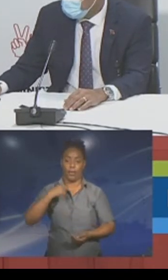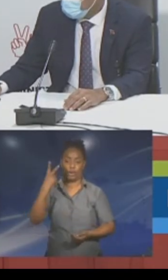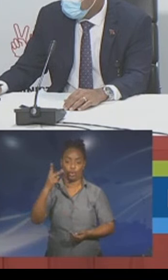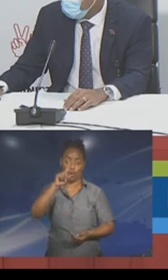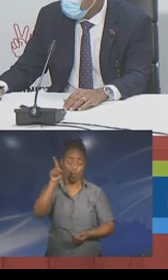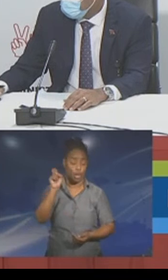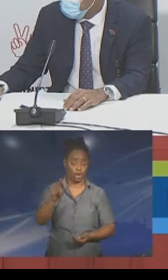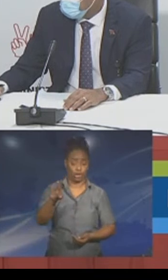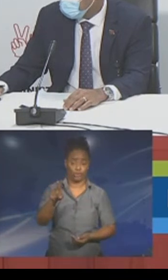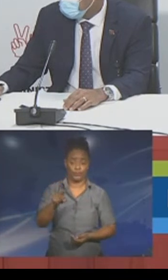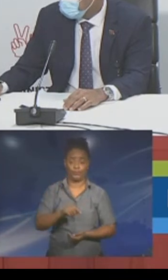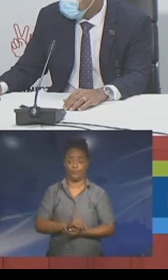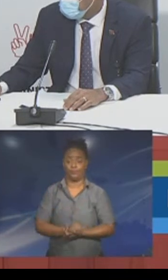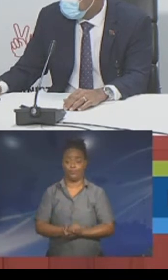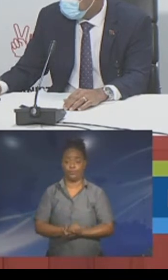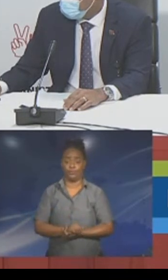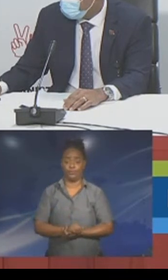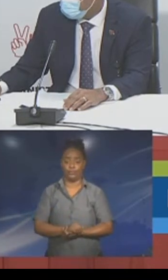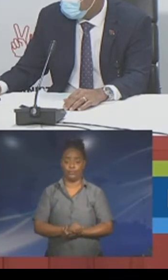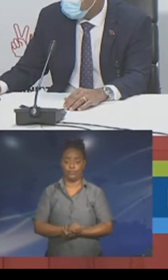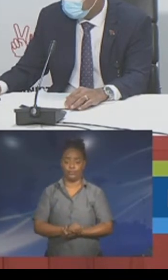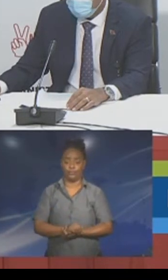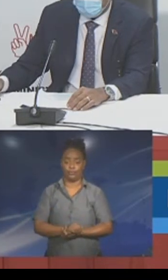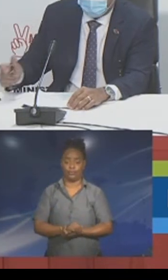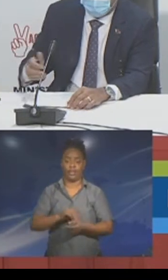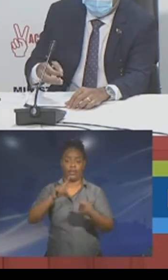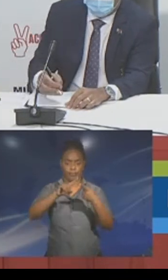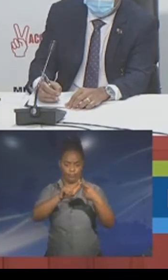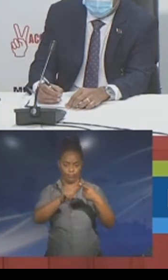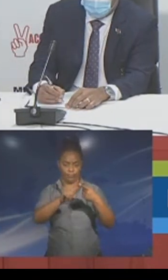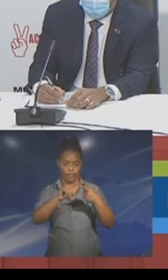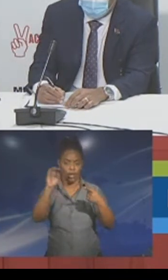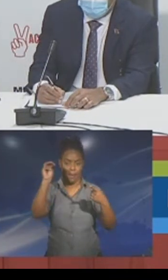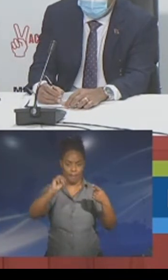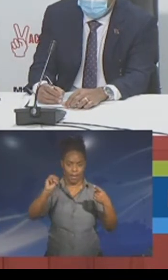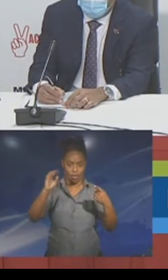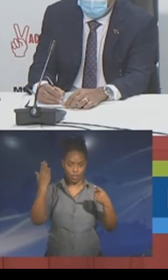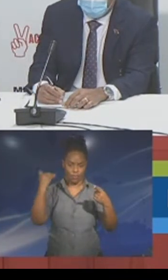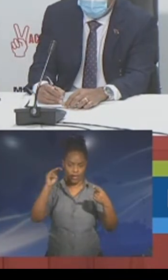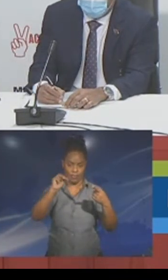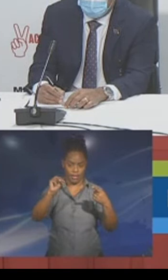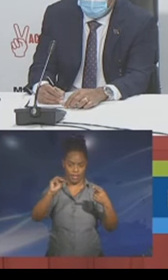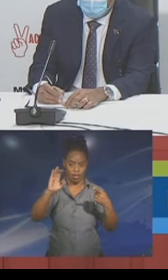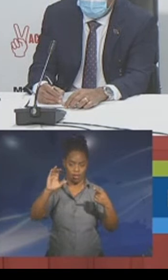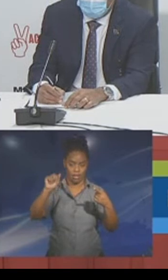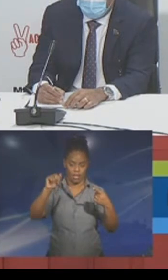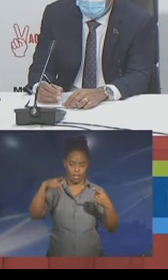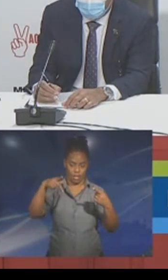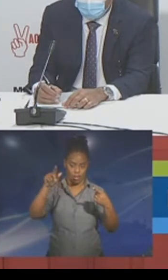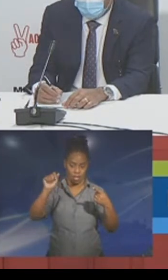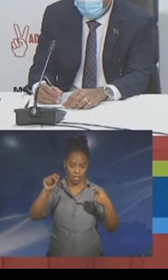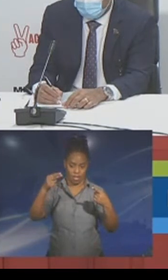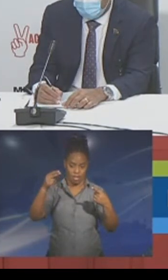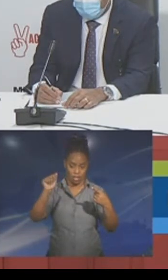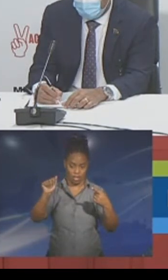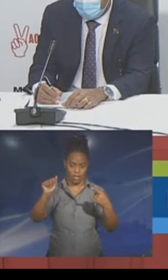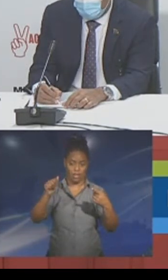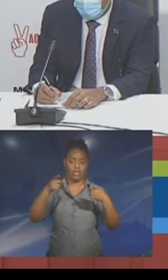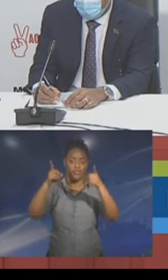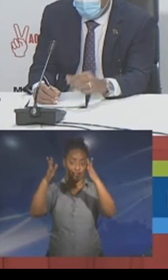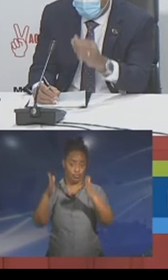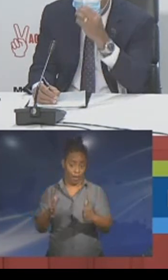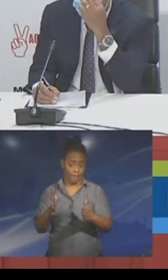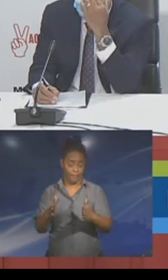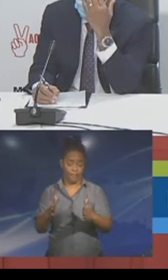are, on Monday, the CAFA Executive Director, Dr. Joy St. John, would